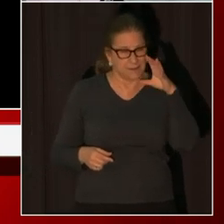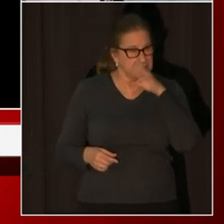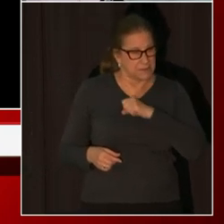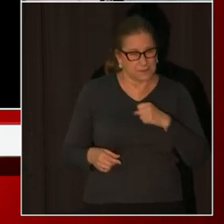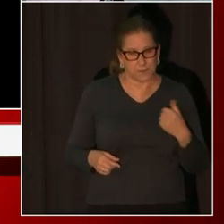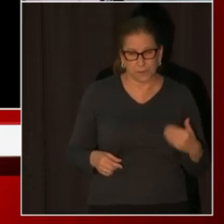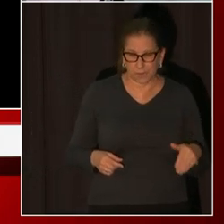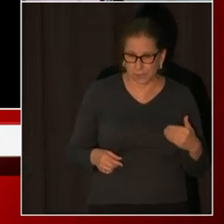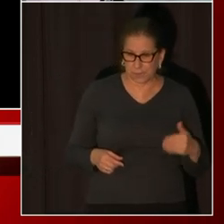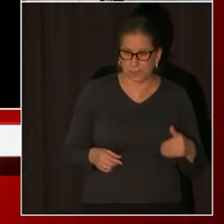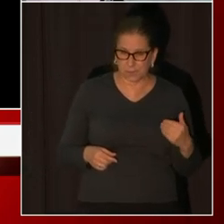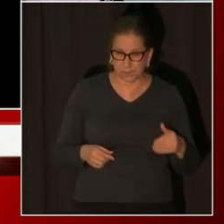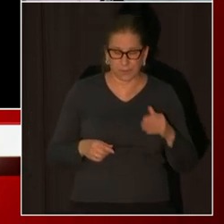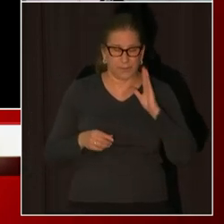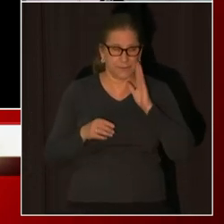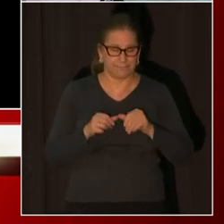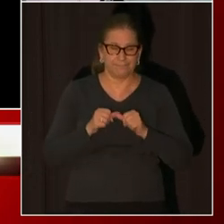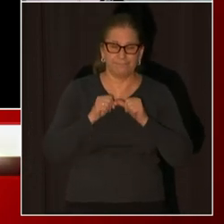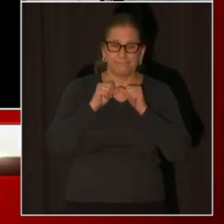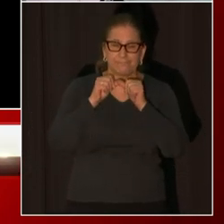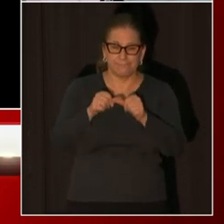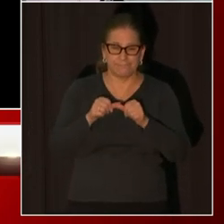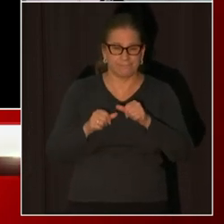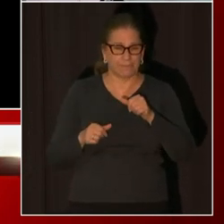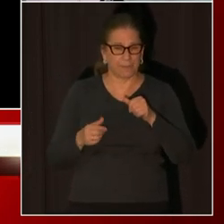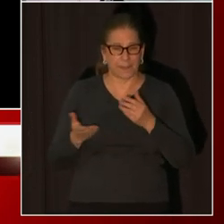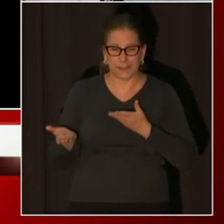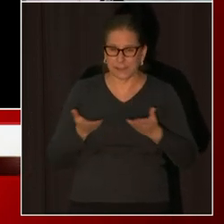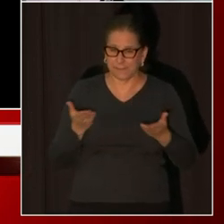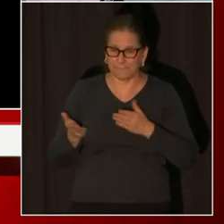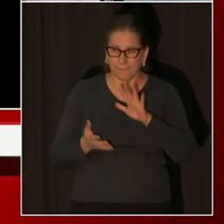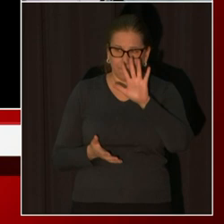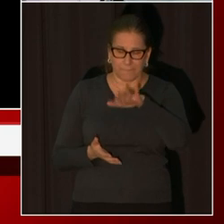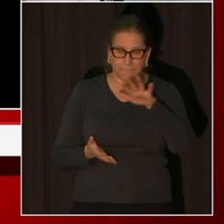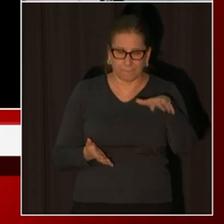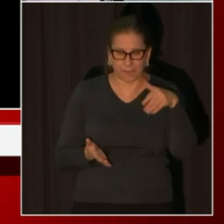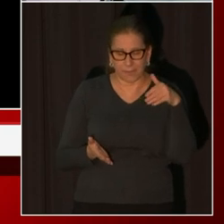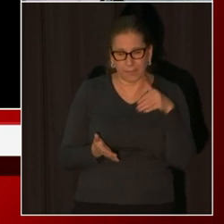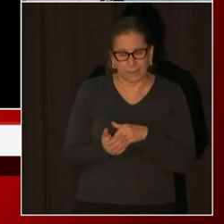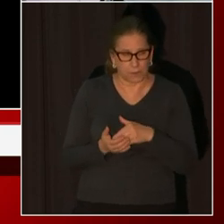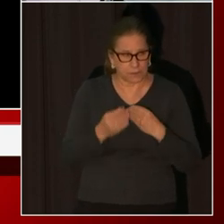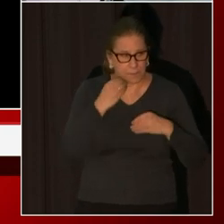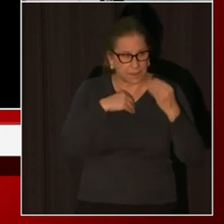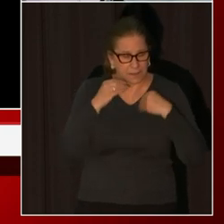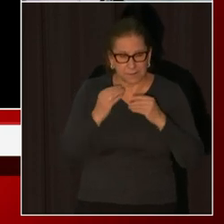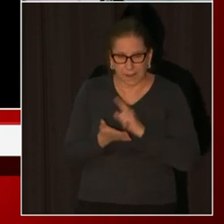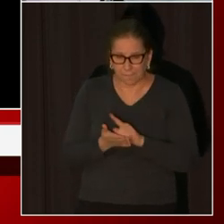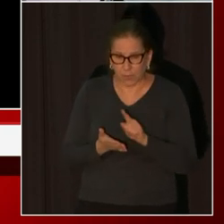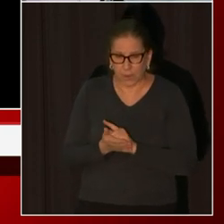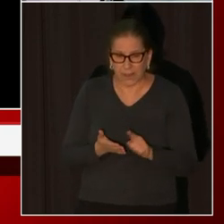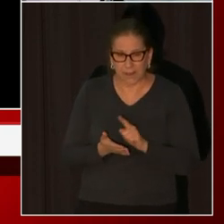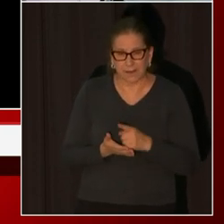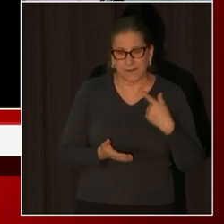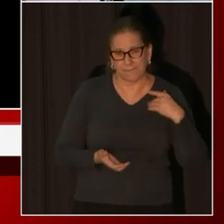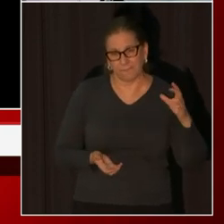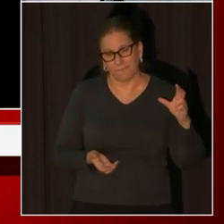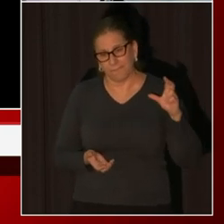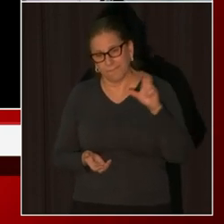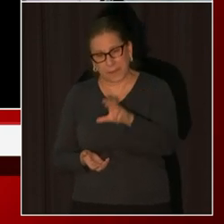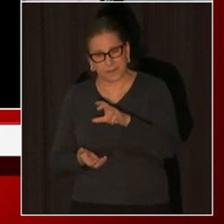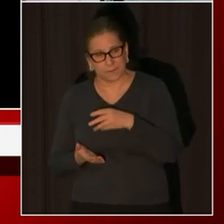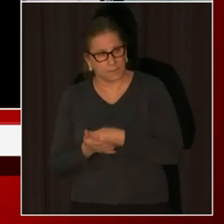and 55,000 meals weekly going forward. We've invested $6.8 million for emergency SNAP benefits to